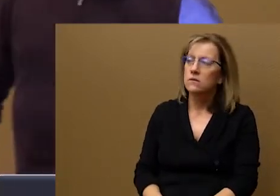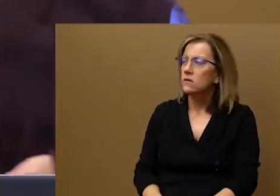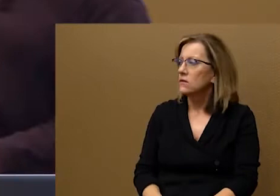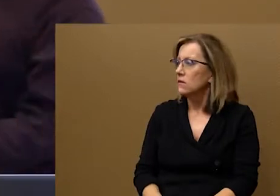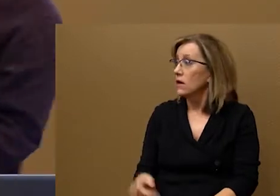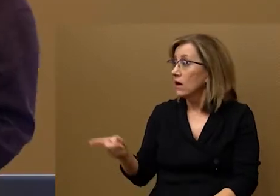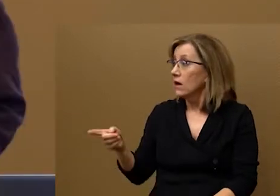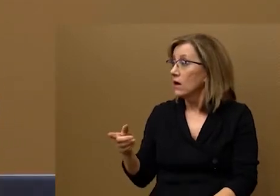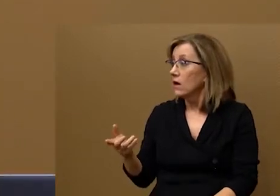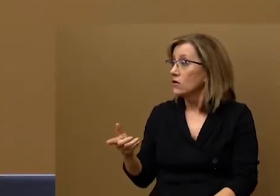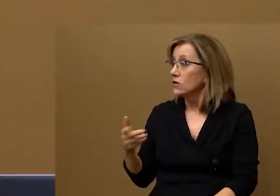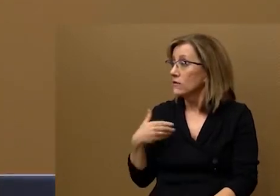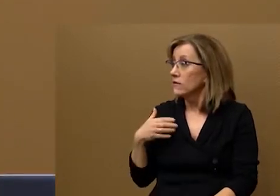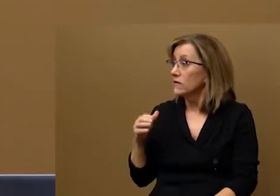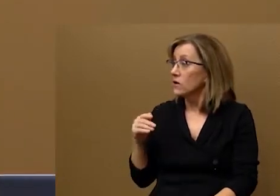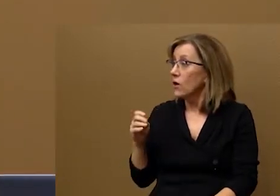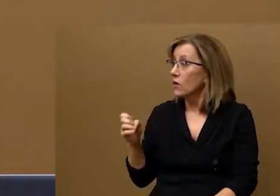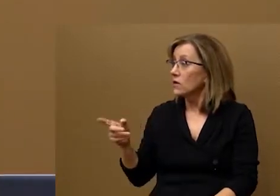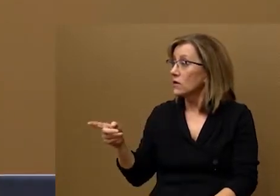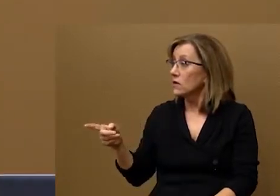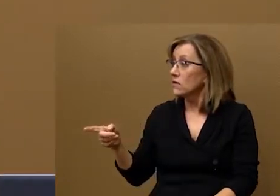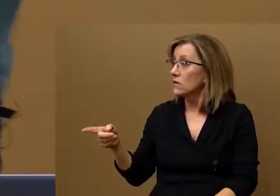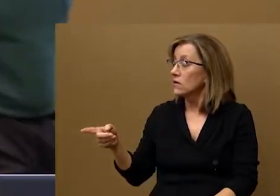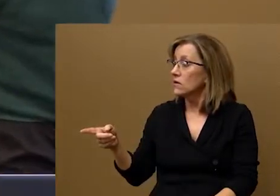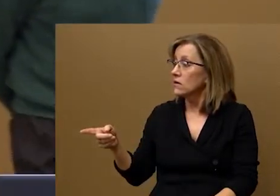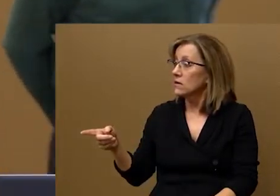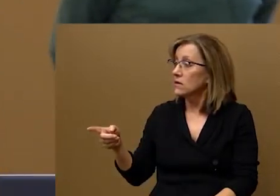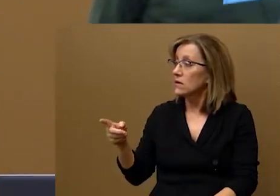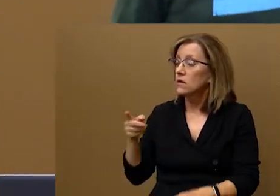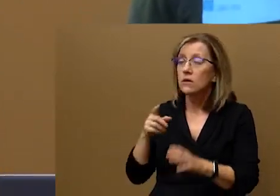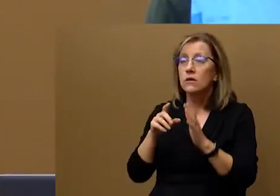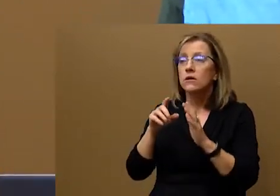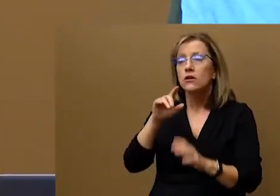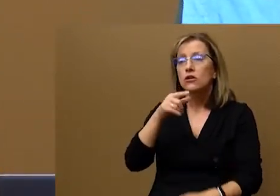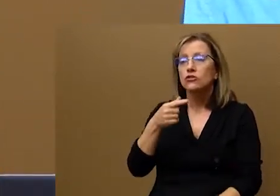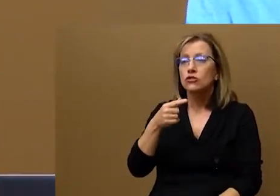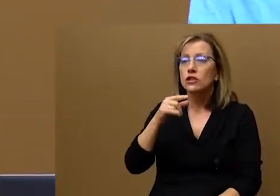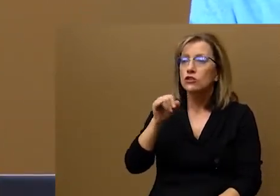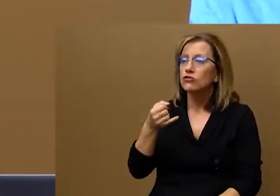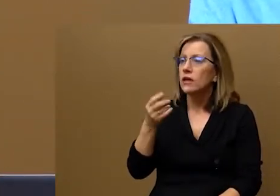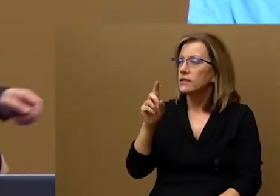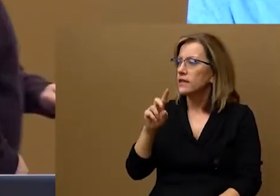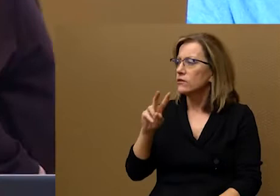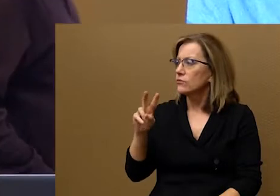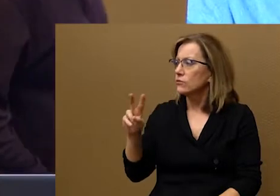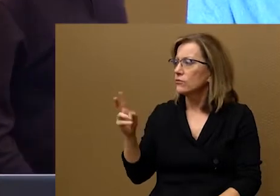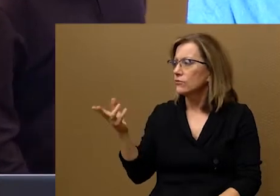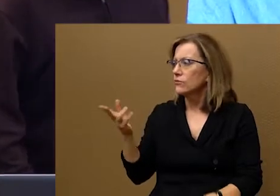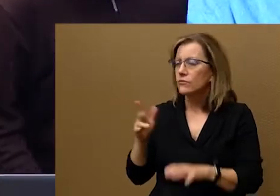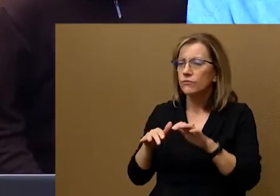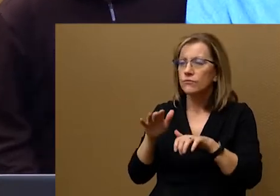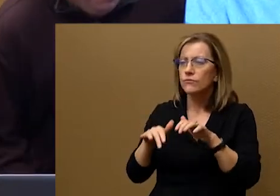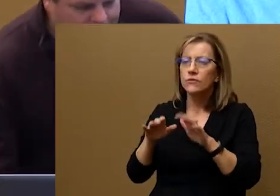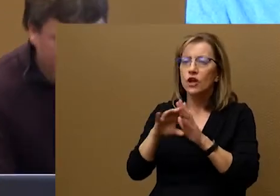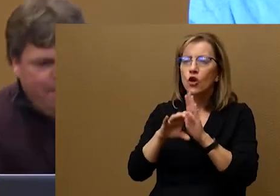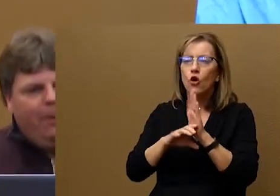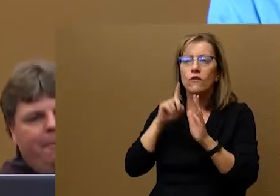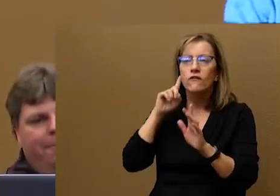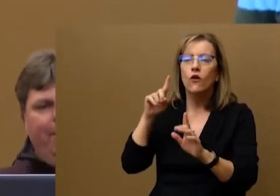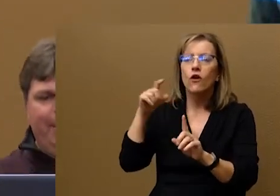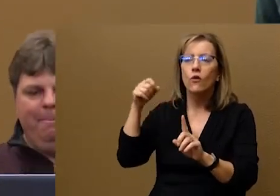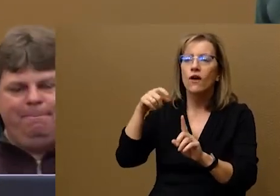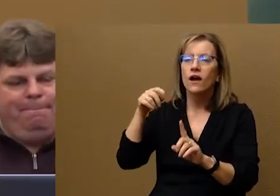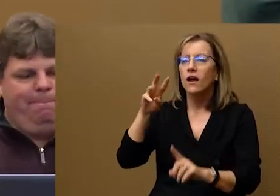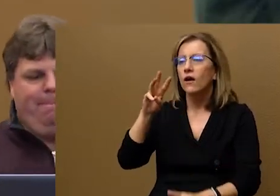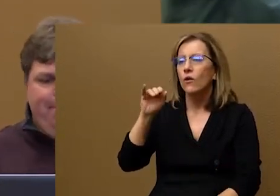did you get it? Oh, here it is, right here, right here. You got it? Oh, Yeah. you got it written down. GJD22. All